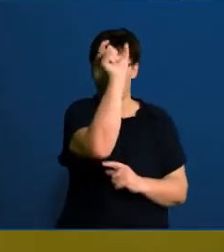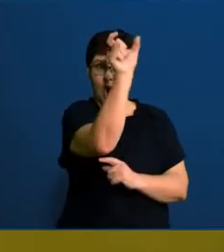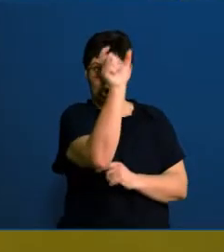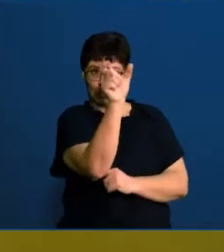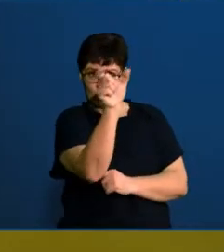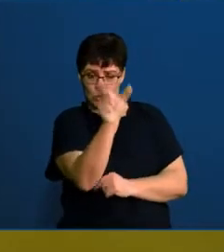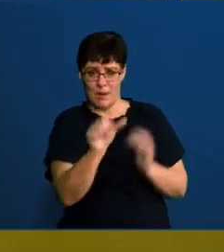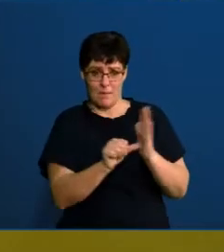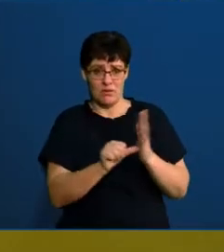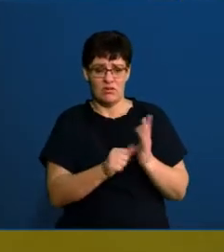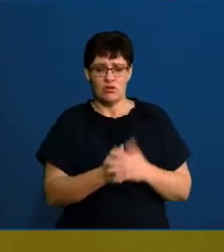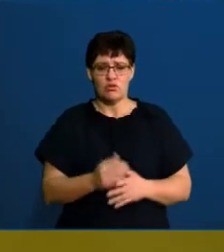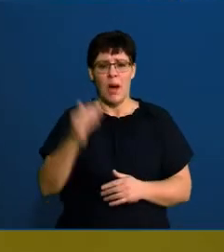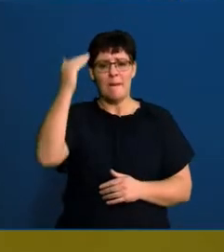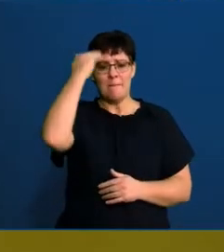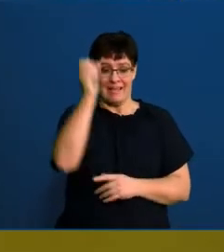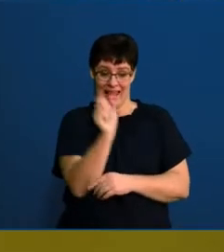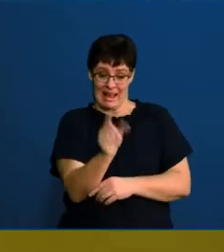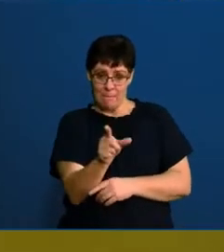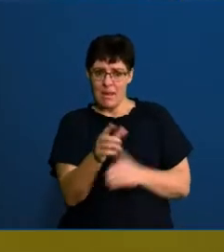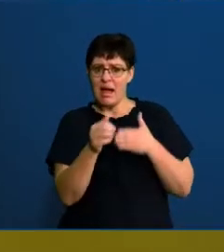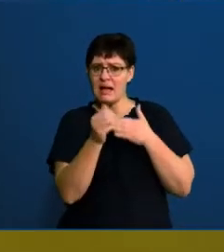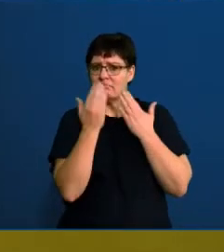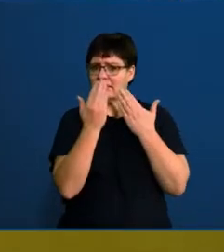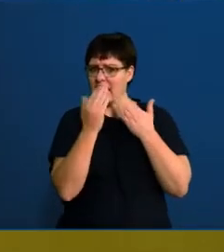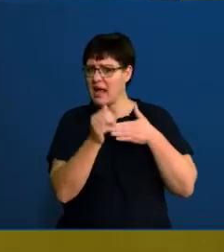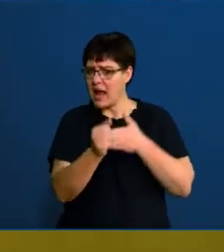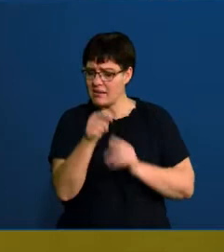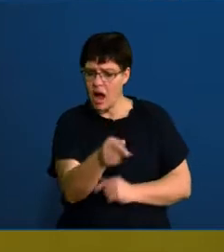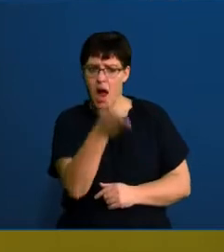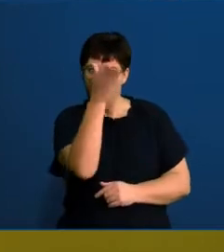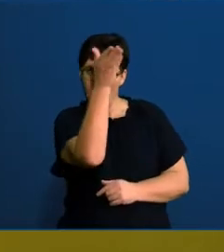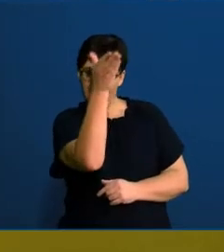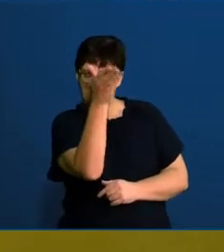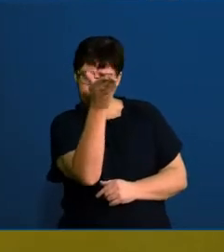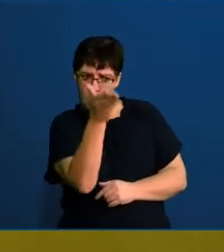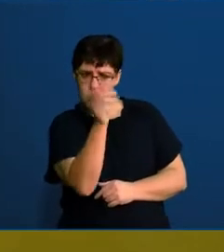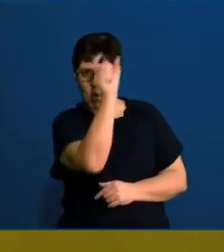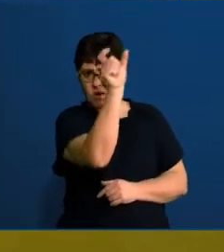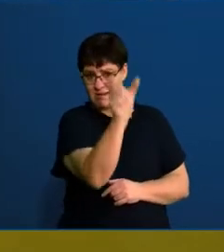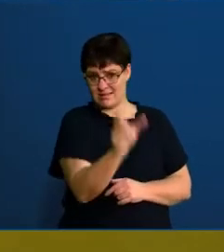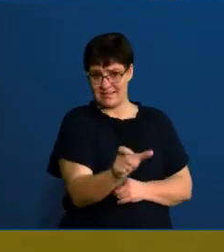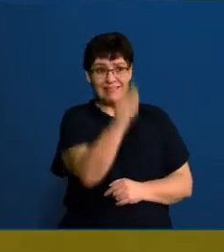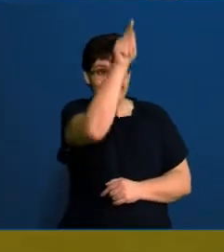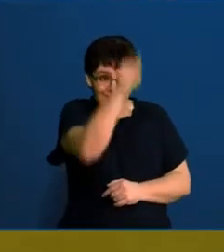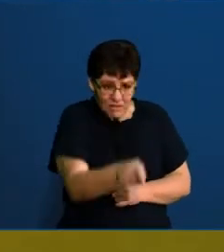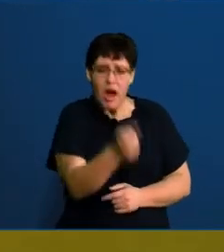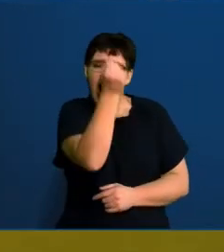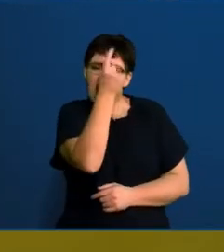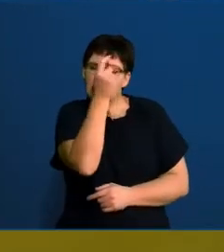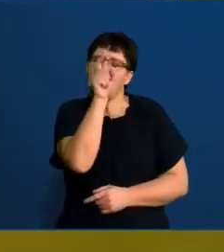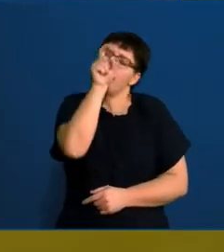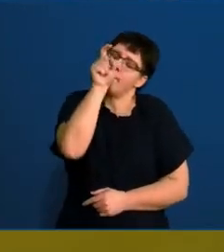go to Mind the Gap study guide, they've got all the terms that you need, and it's important that you understand them. It's important